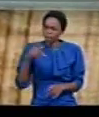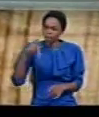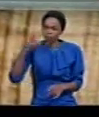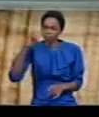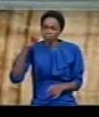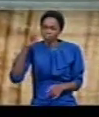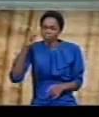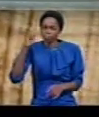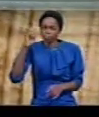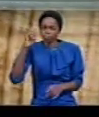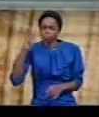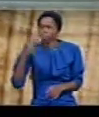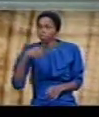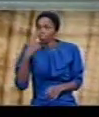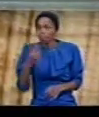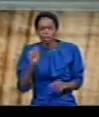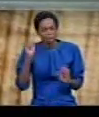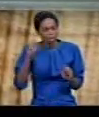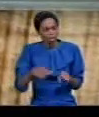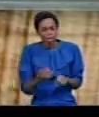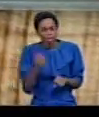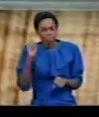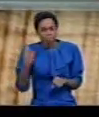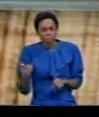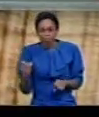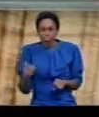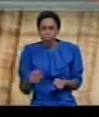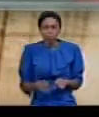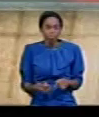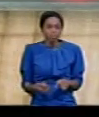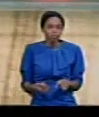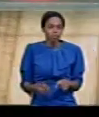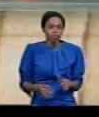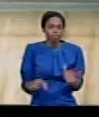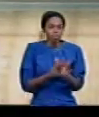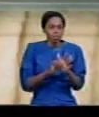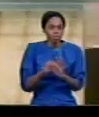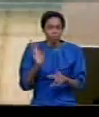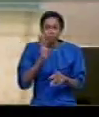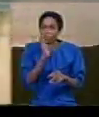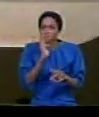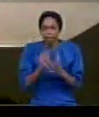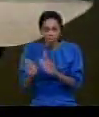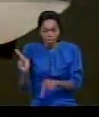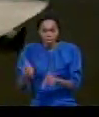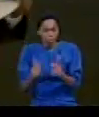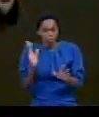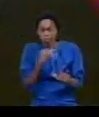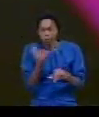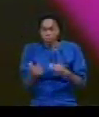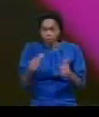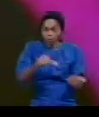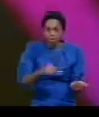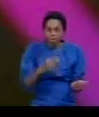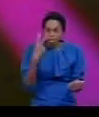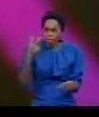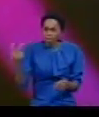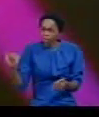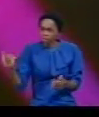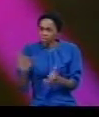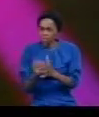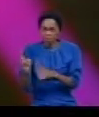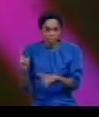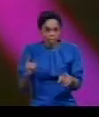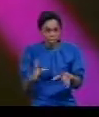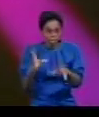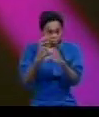anyone forbid water that they should not be baptized in water, seeing that they have received the same gift of